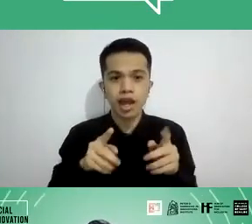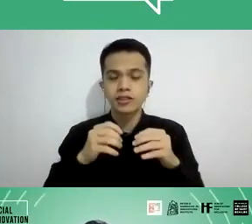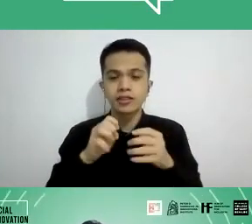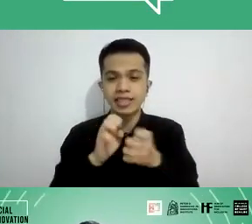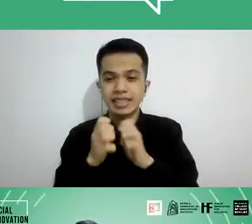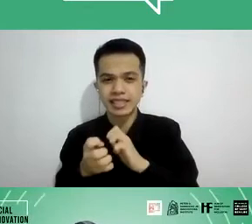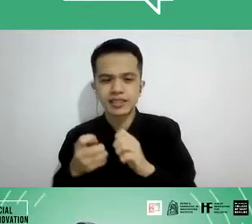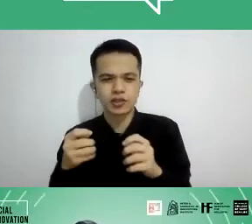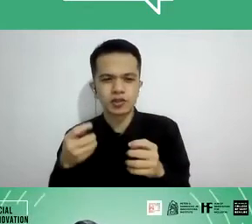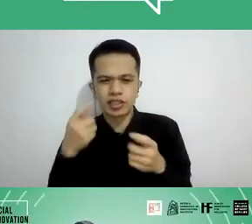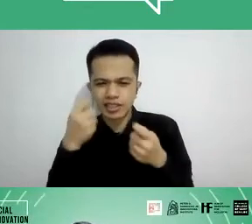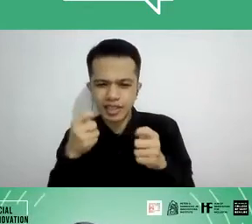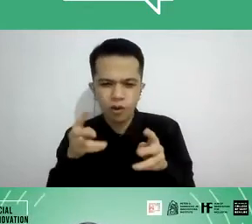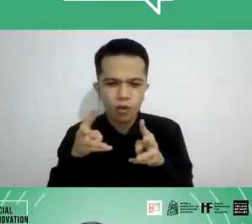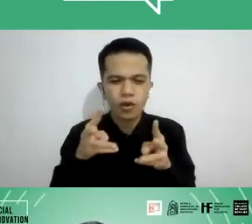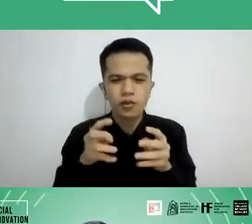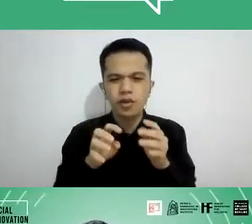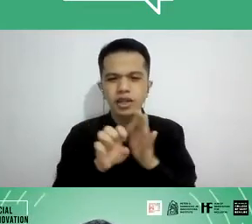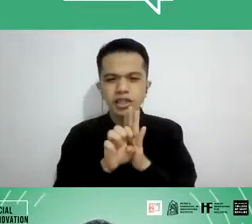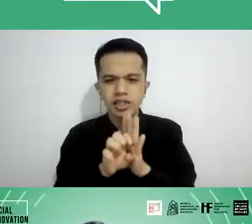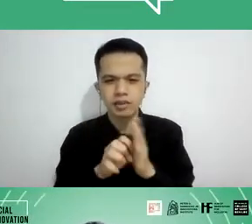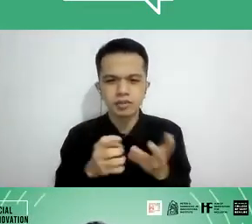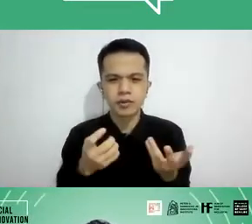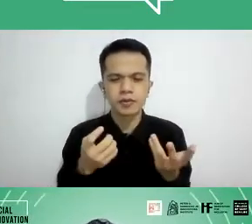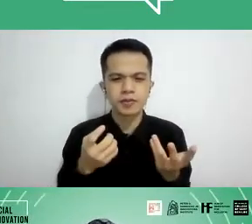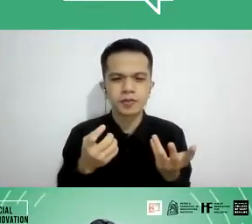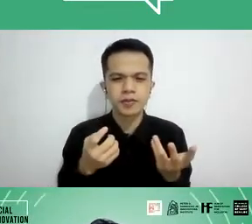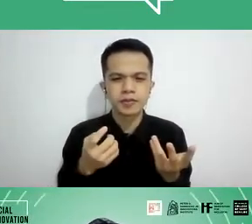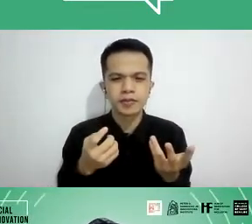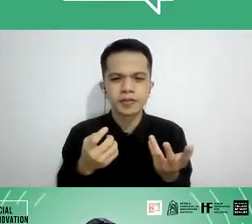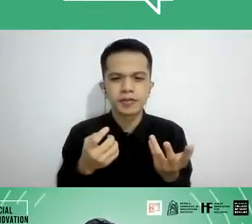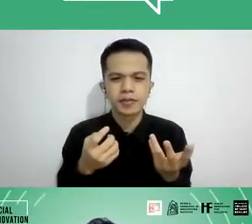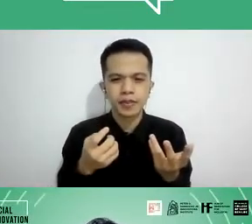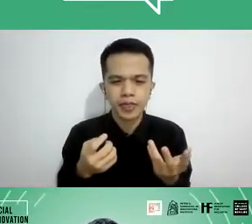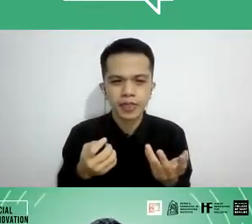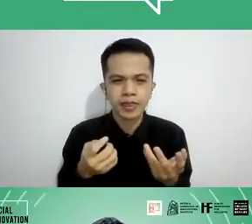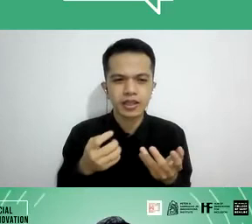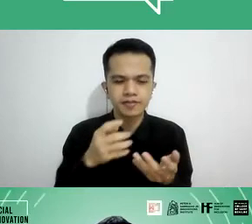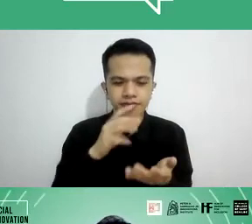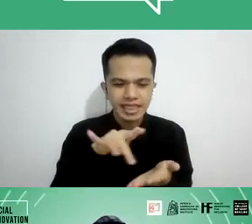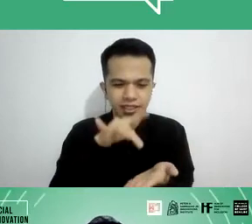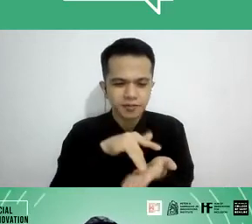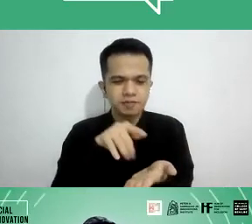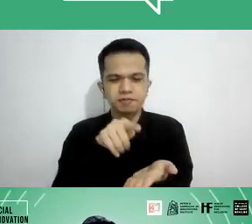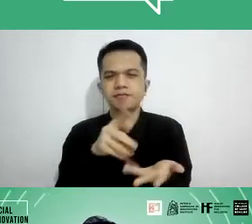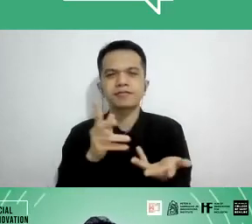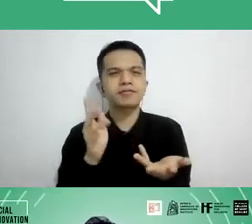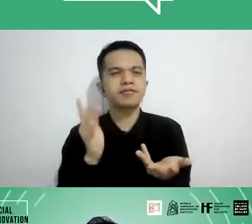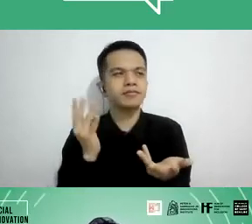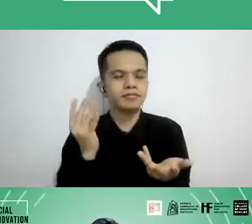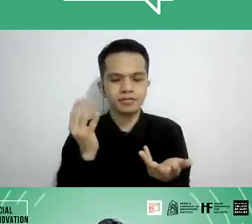and they found ways that rather than keeping a centering this,